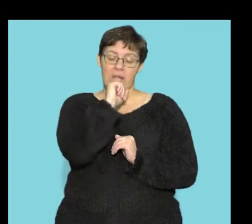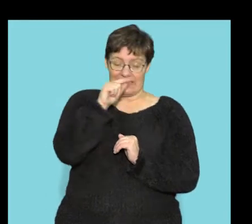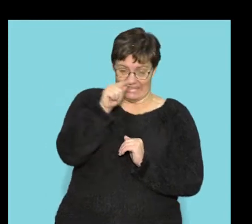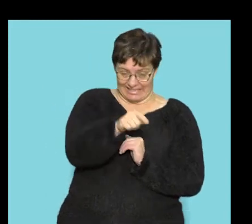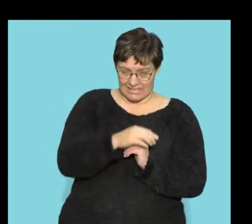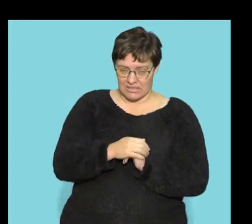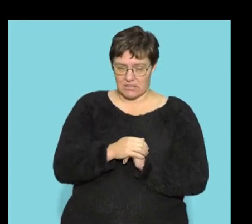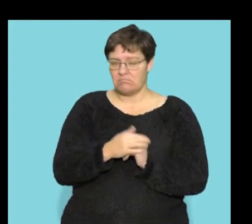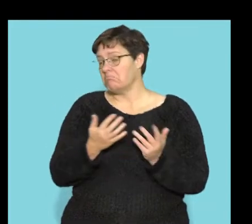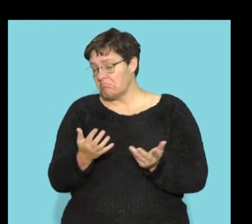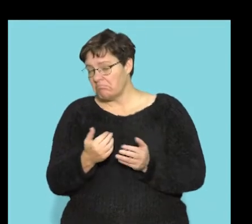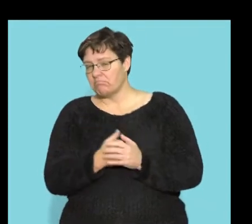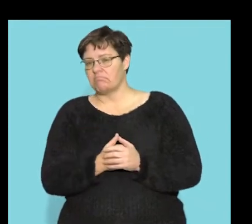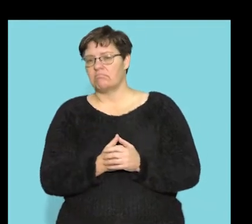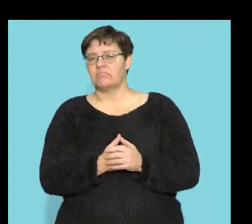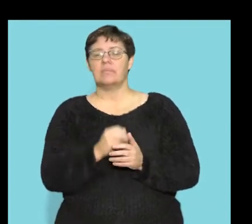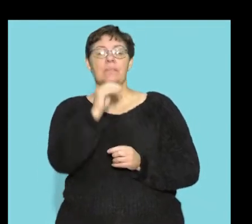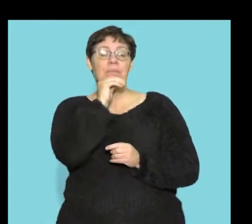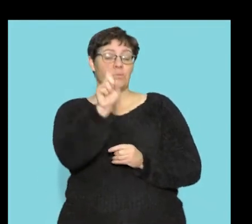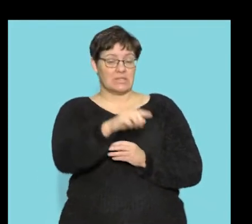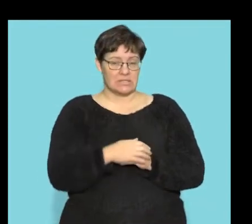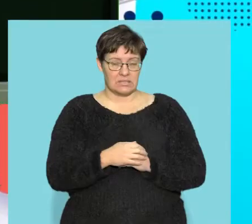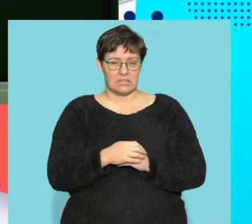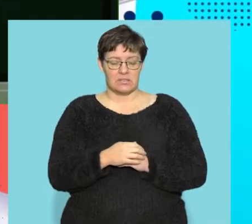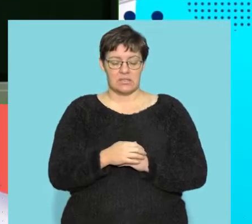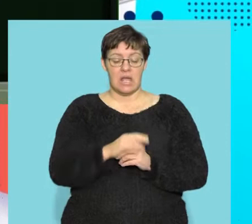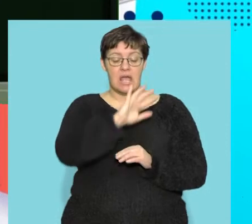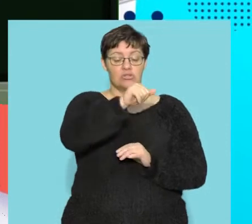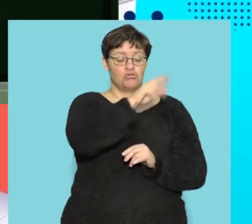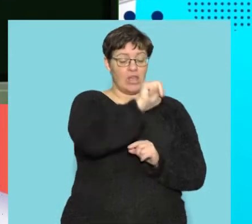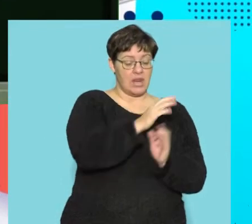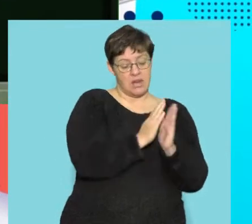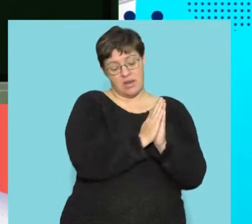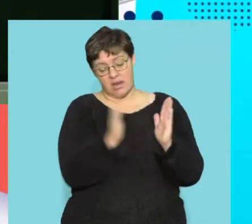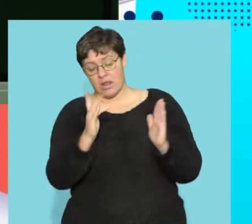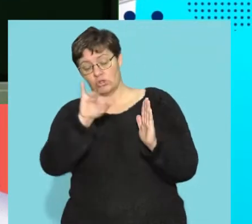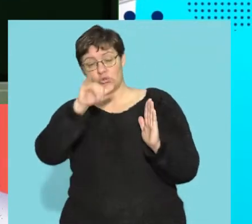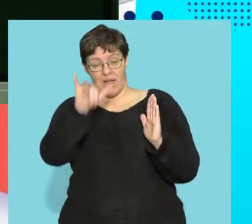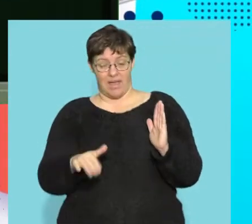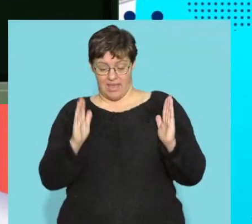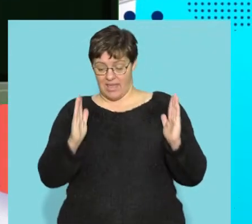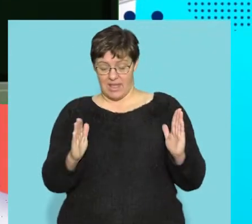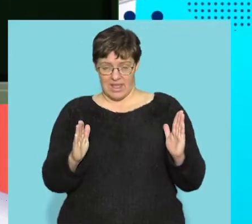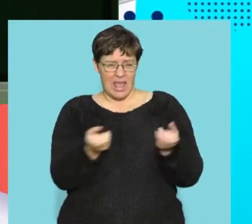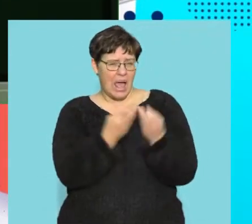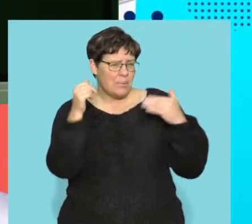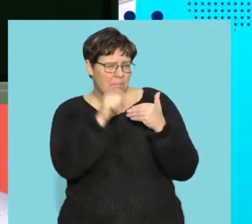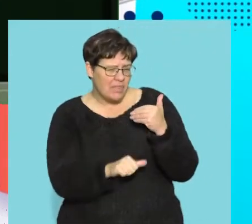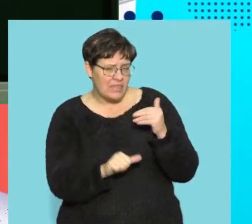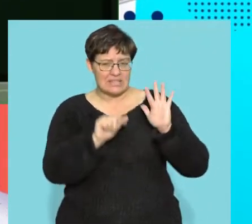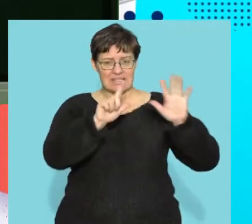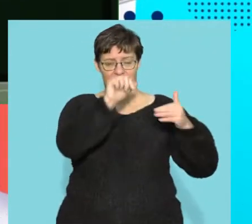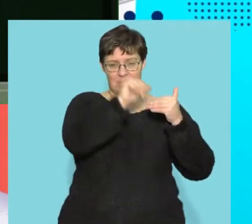August. So obviously, it means that from January to July, which is 7 months, your